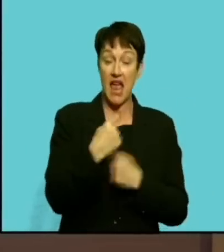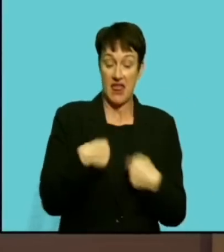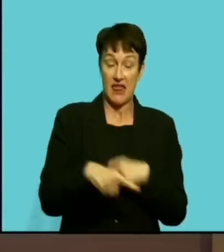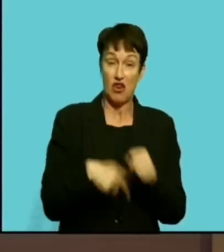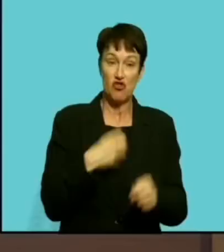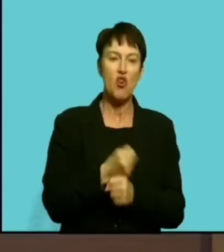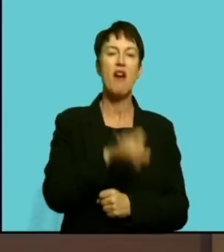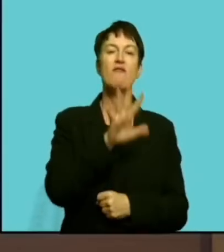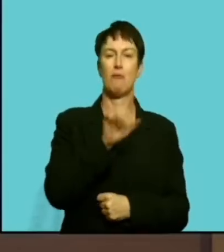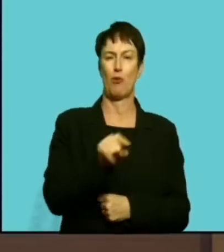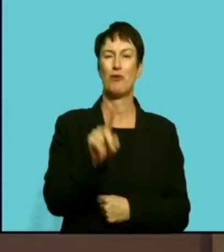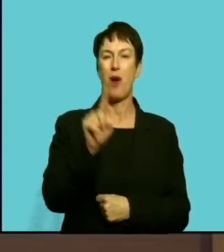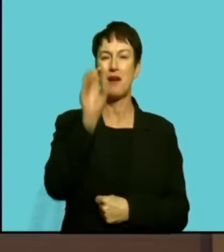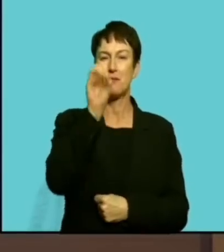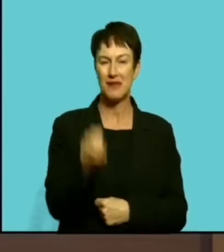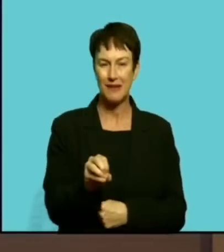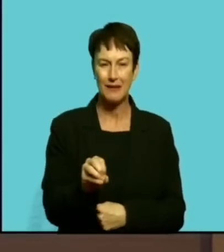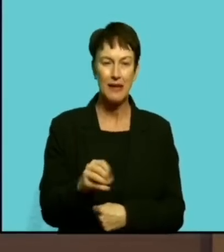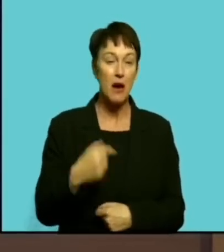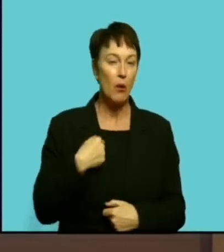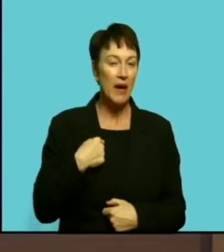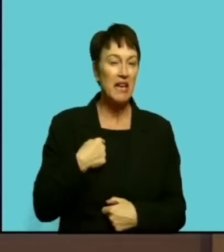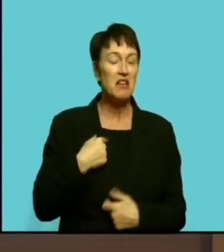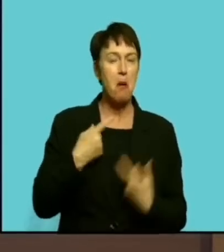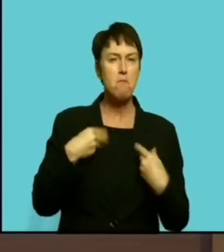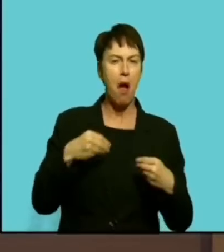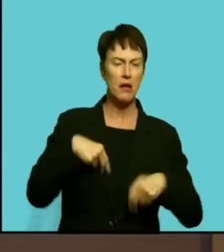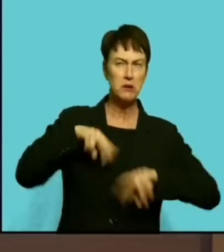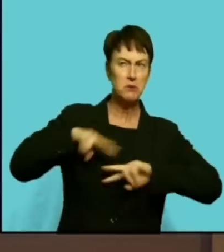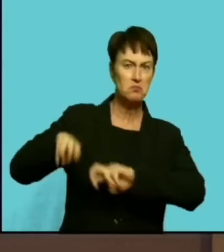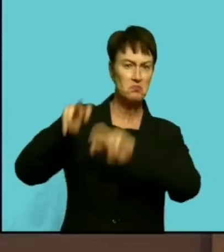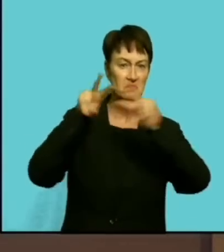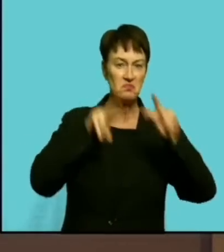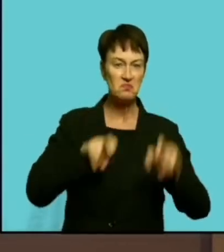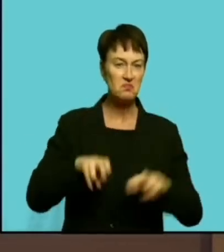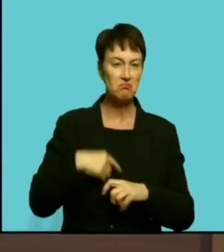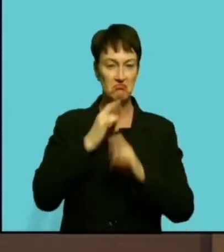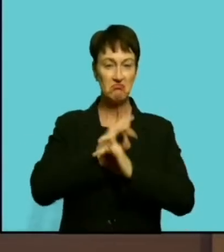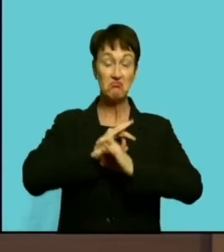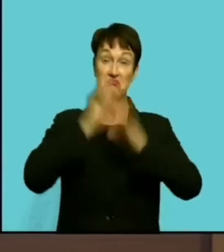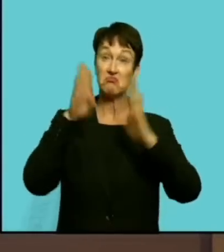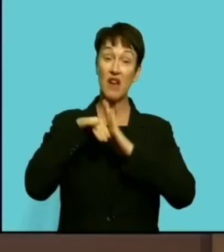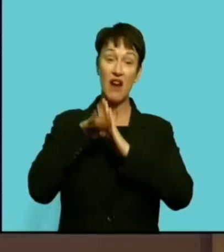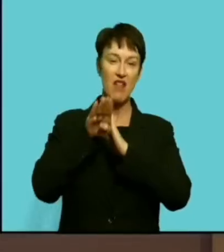Expectations for inflation based on market surveys have increased to 5.9%.